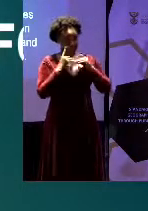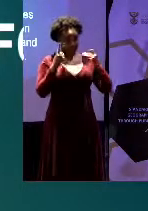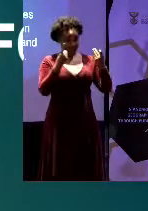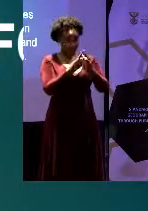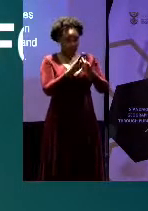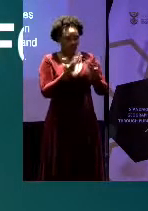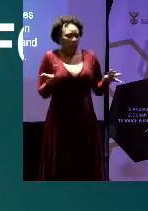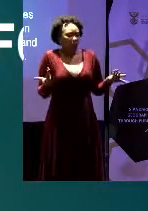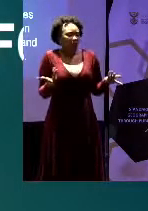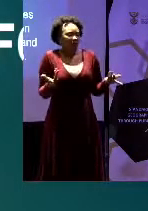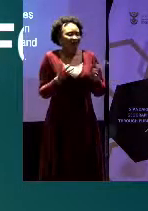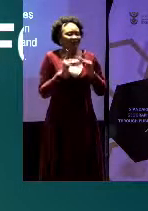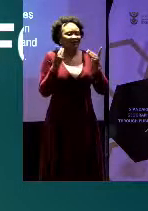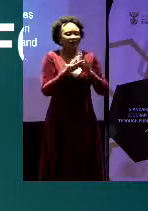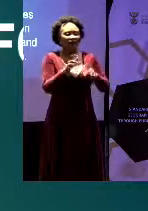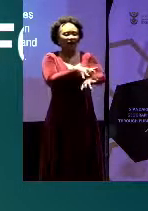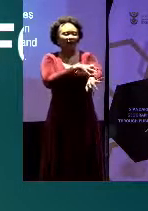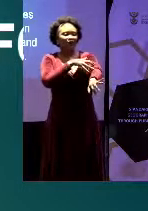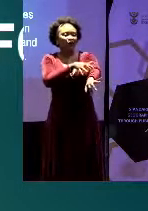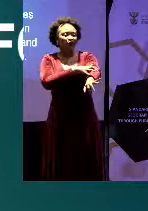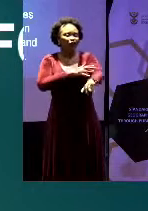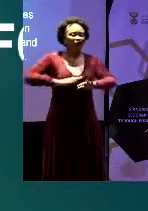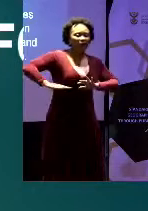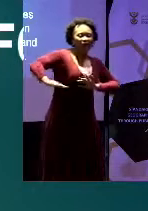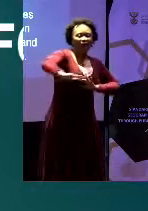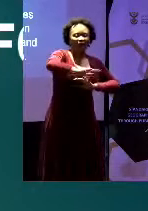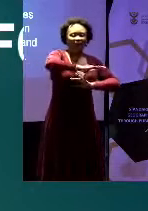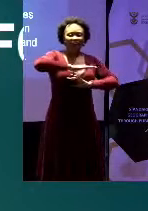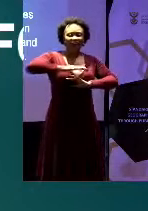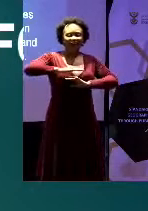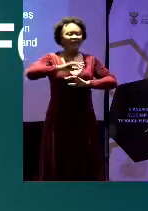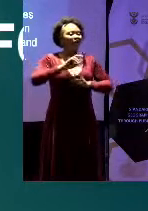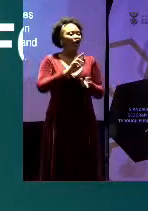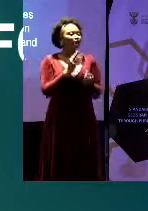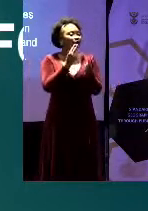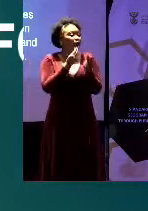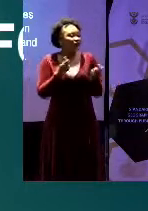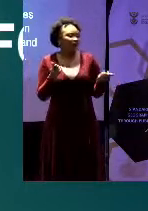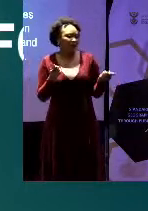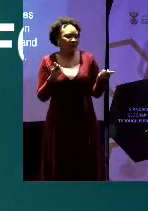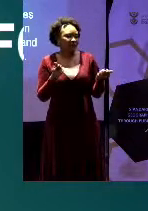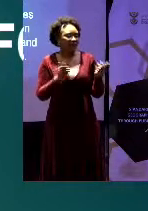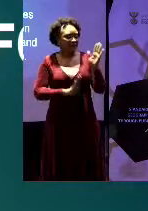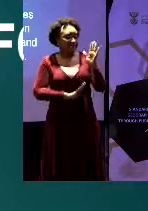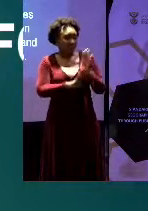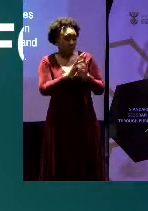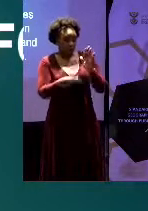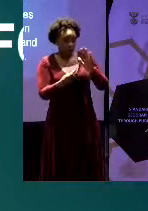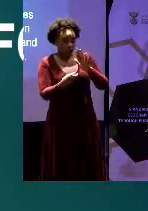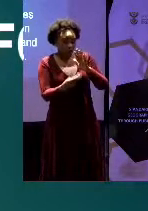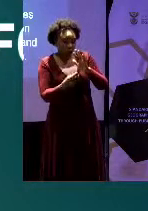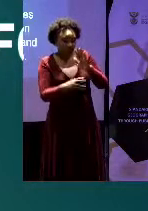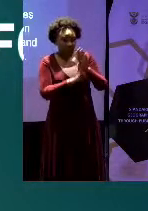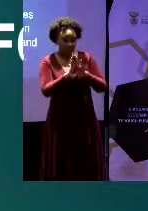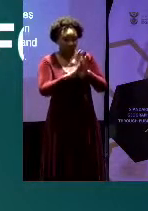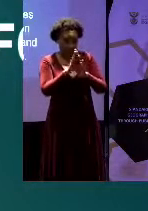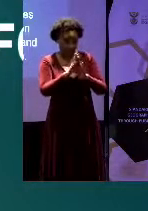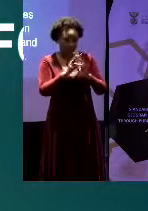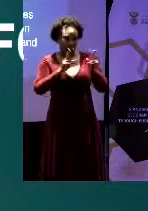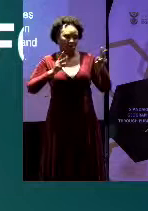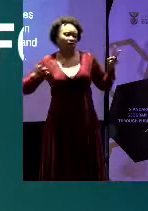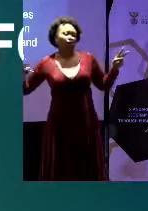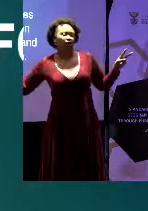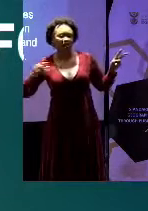of Agriculture, Land Reform and Rural Development. It's a mouthful. The branch is National